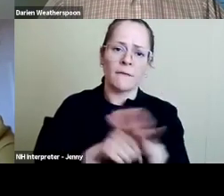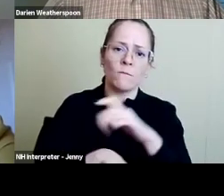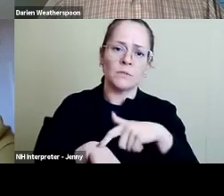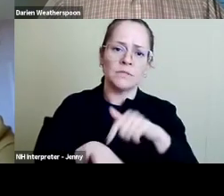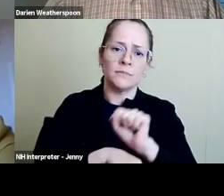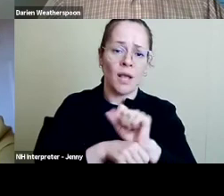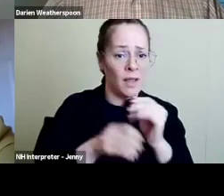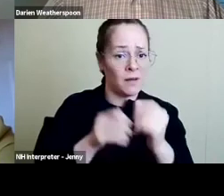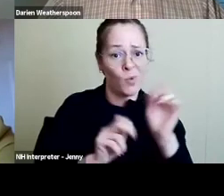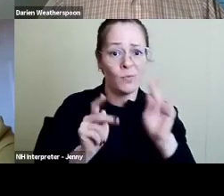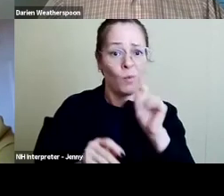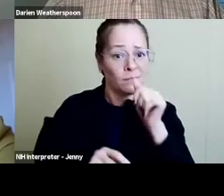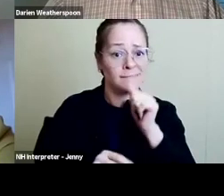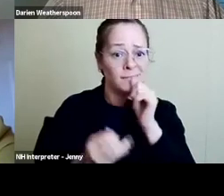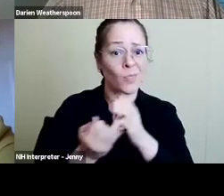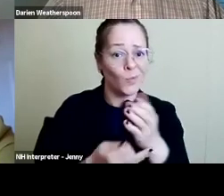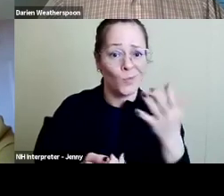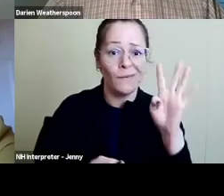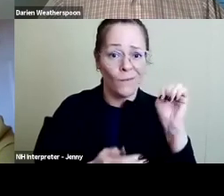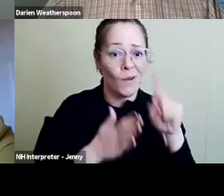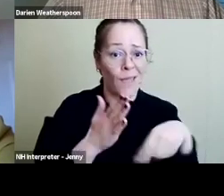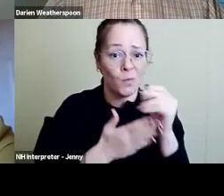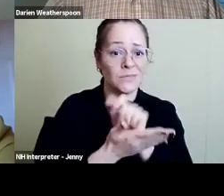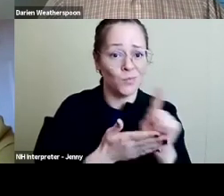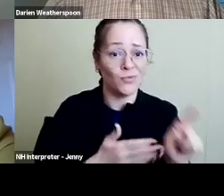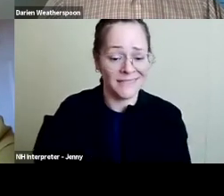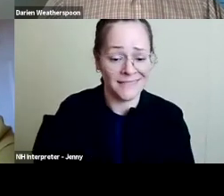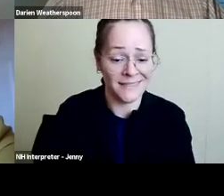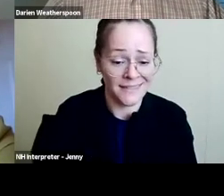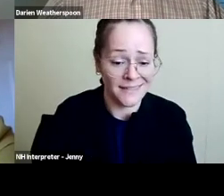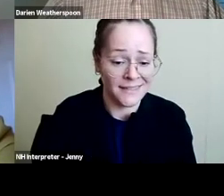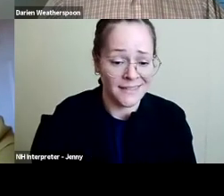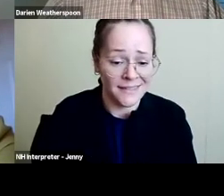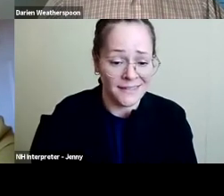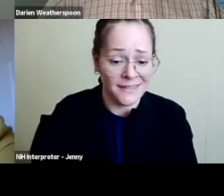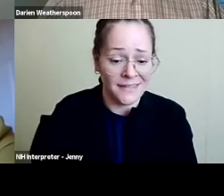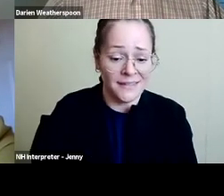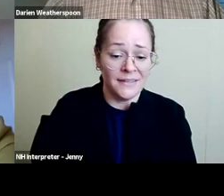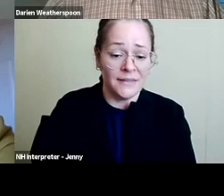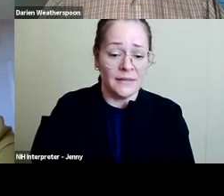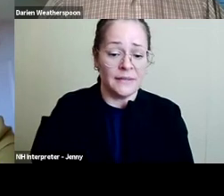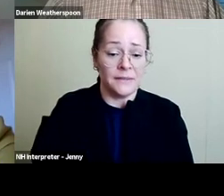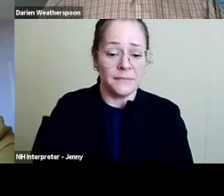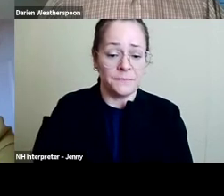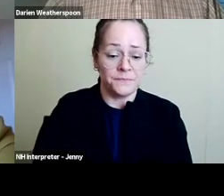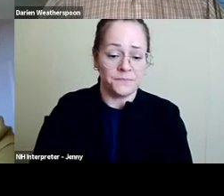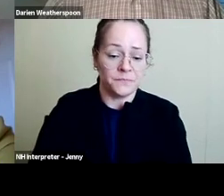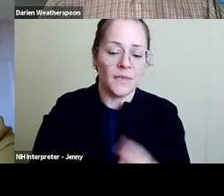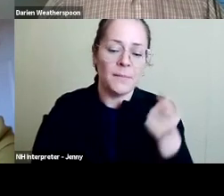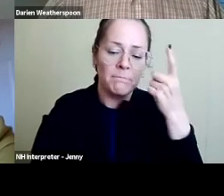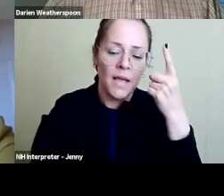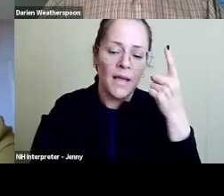And most people who work a full-time job work 40 hours a week. So not saying that that is the magic number, but make sure